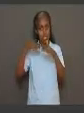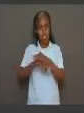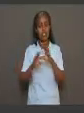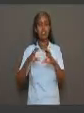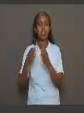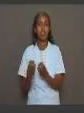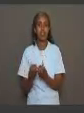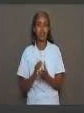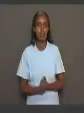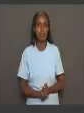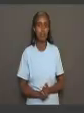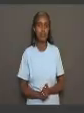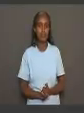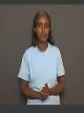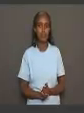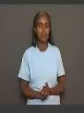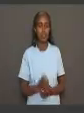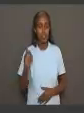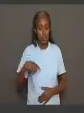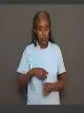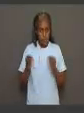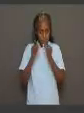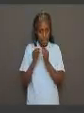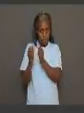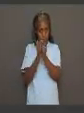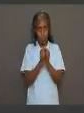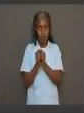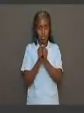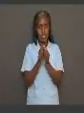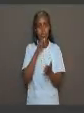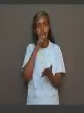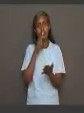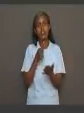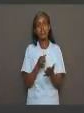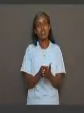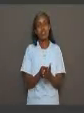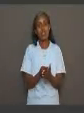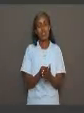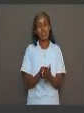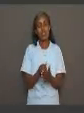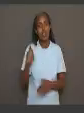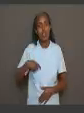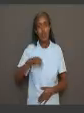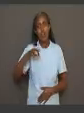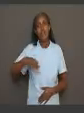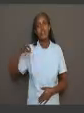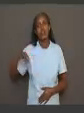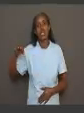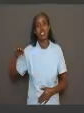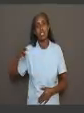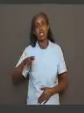class. We add together the data in our frequency row.